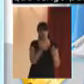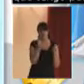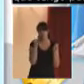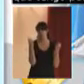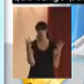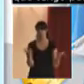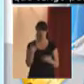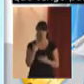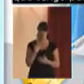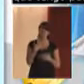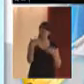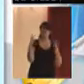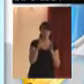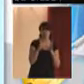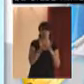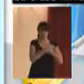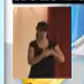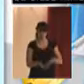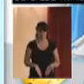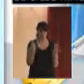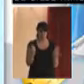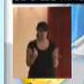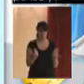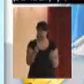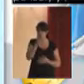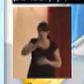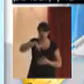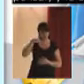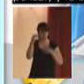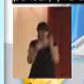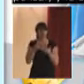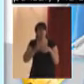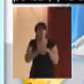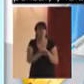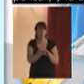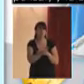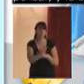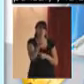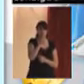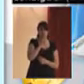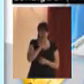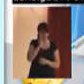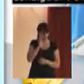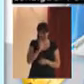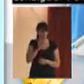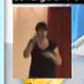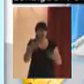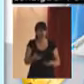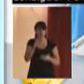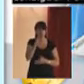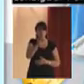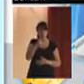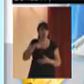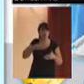10 million users. And so we can think, okay, and accessibility here, how is it achieved? Because it